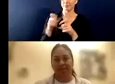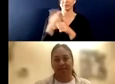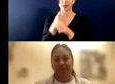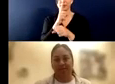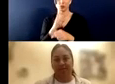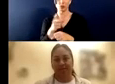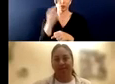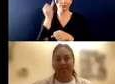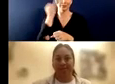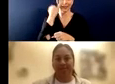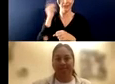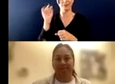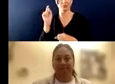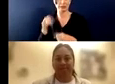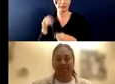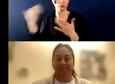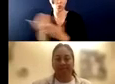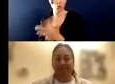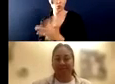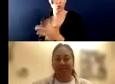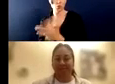determine if that's been a change.